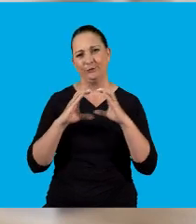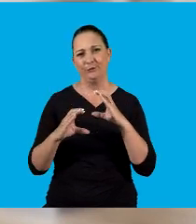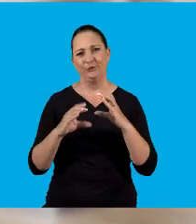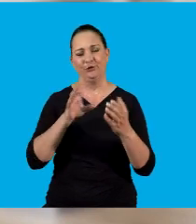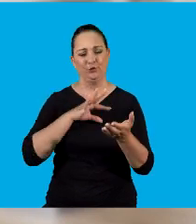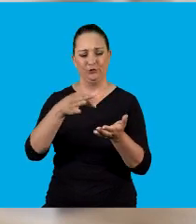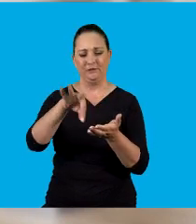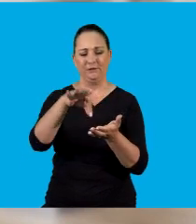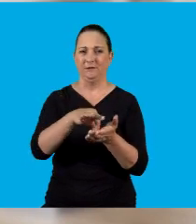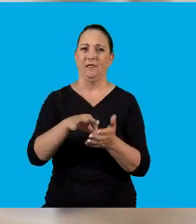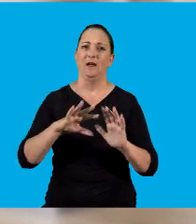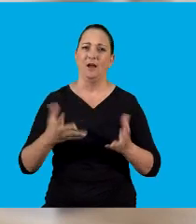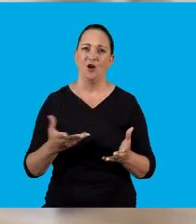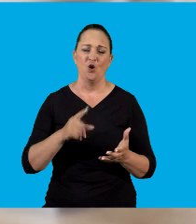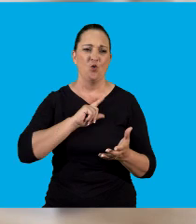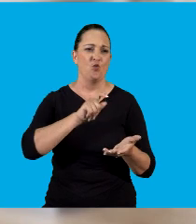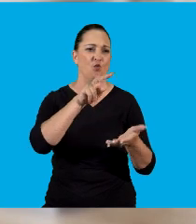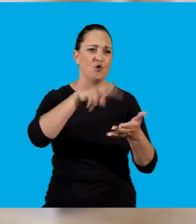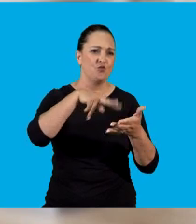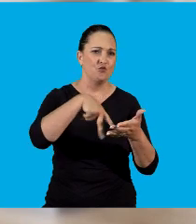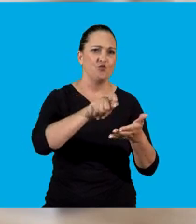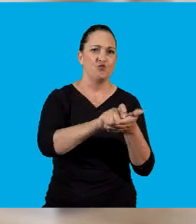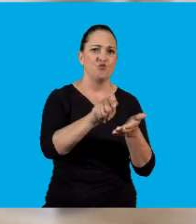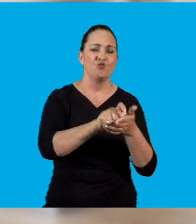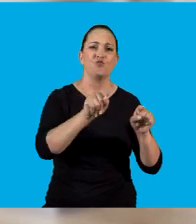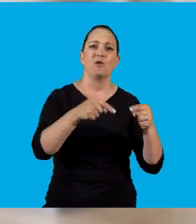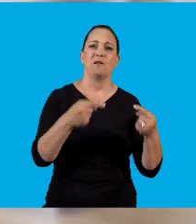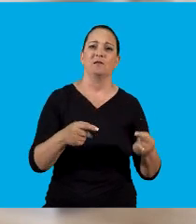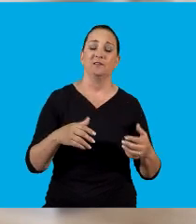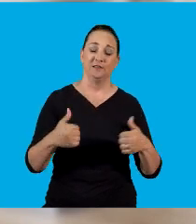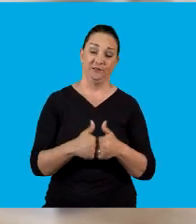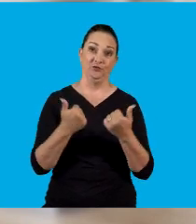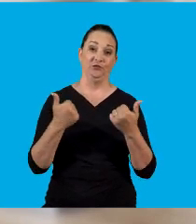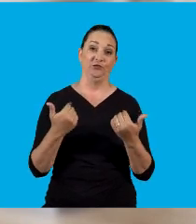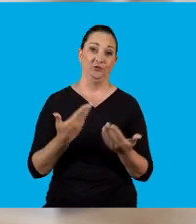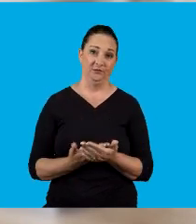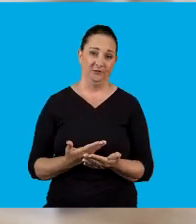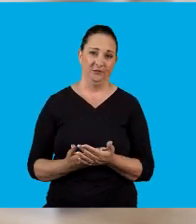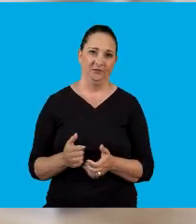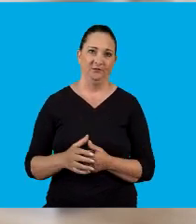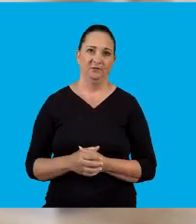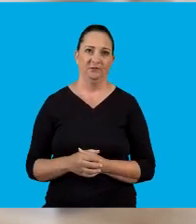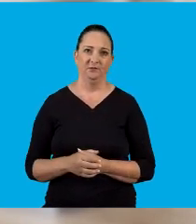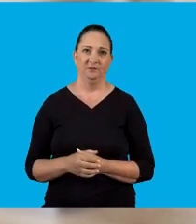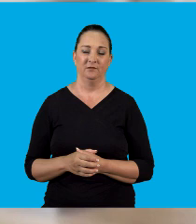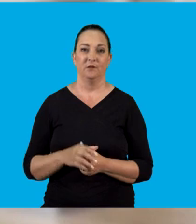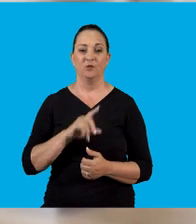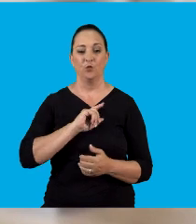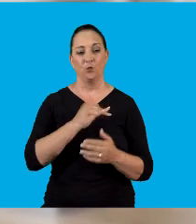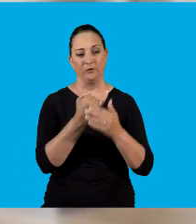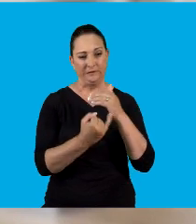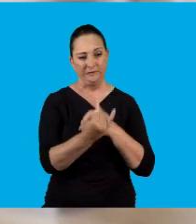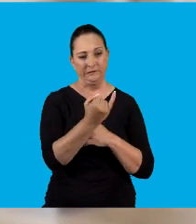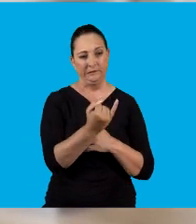into contract with someone who cannot read, with someone who cannot write? So it becomes a challenge entering into a contract or employing that